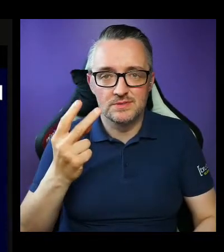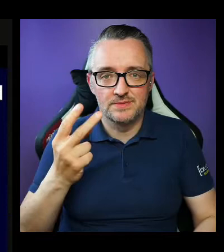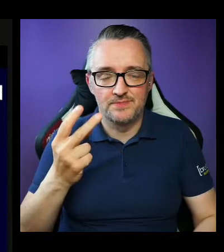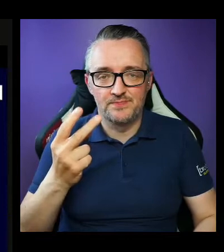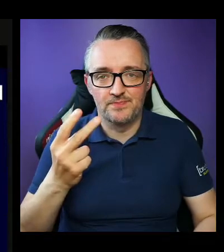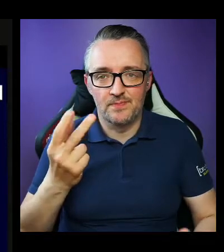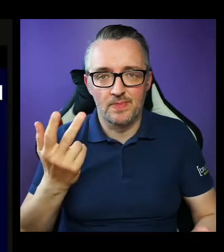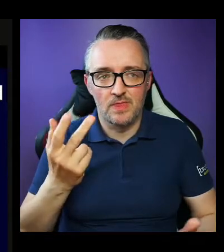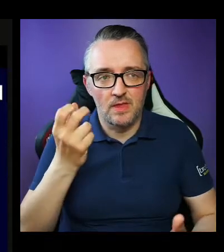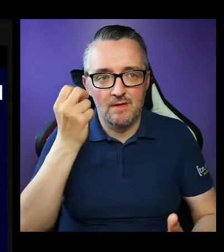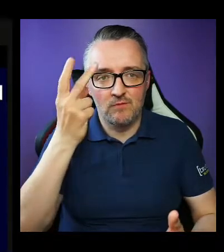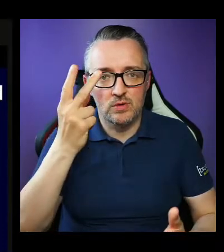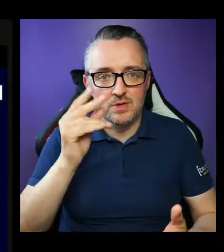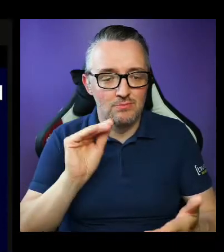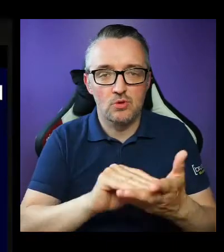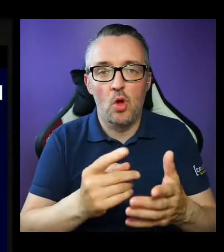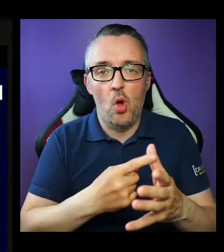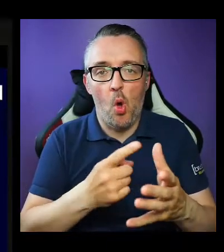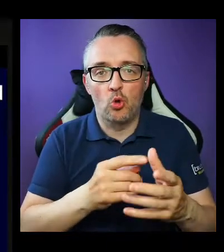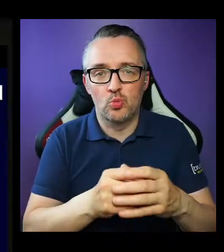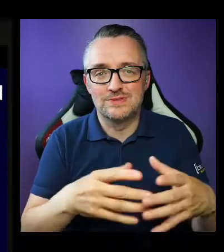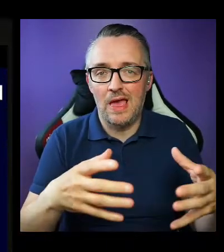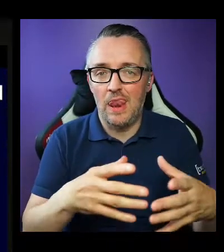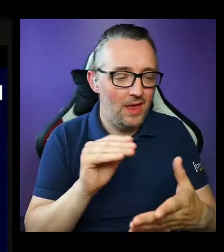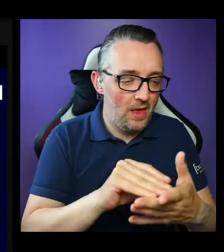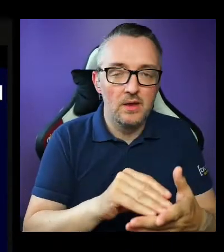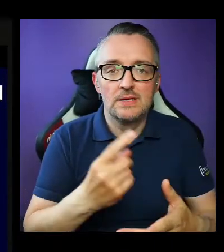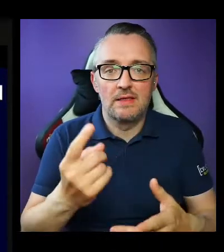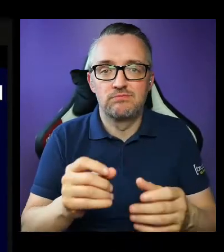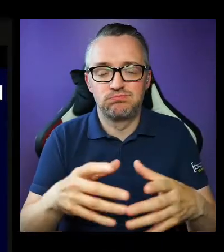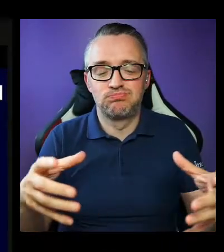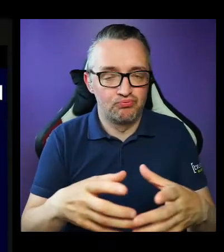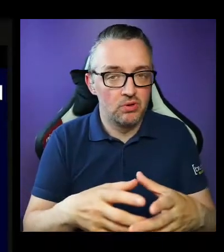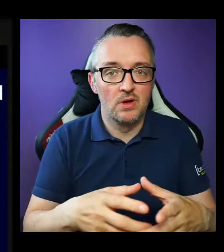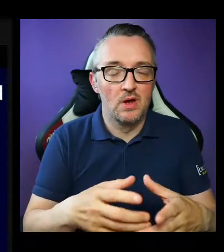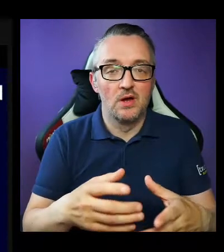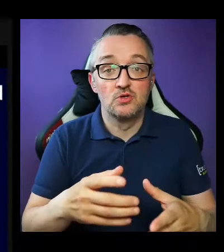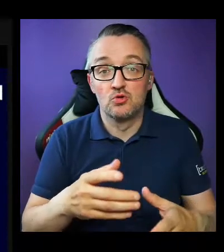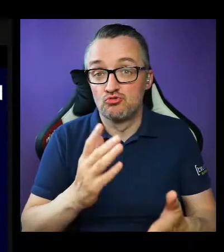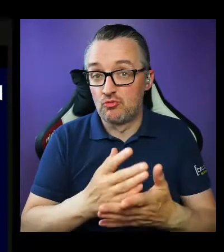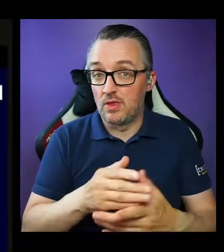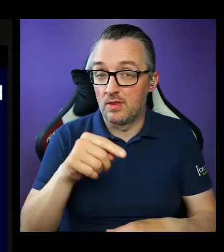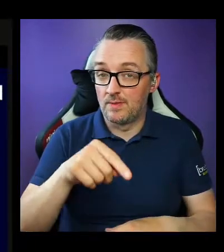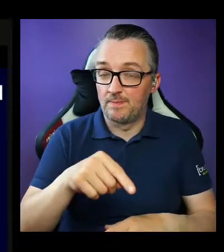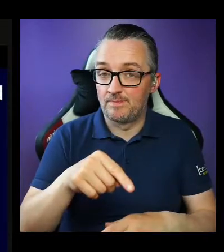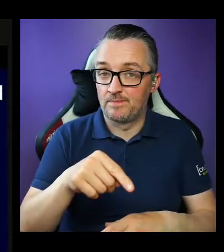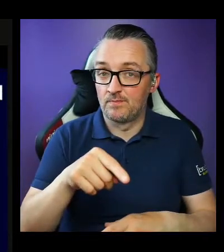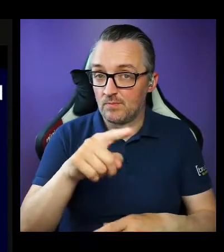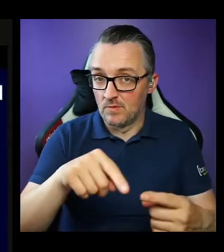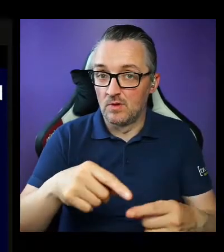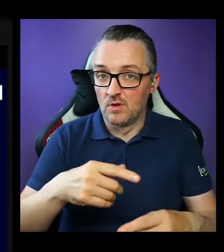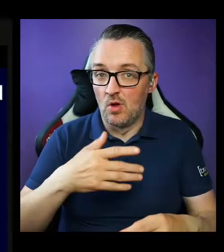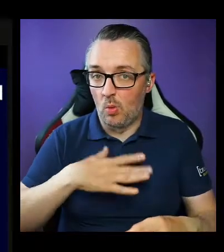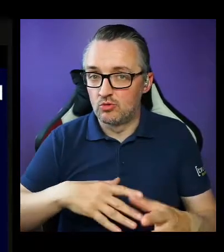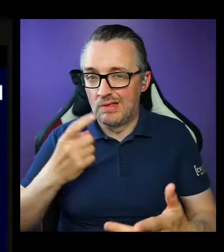put back the auto scaling and so on. So it's definitely something that you want